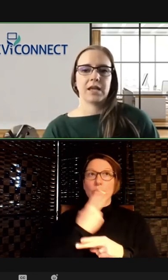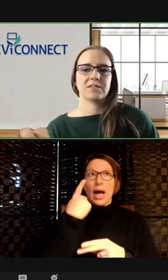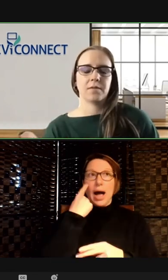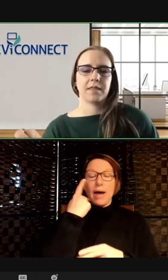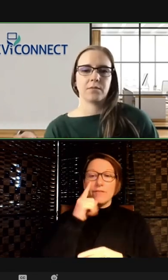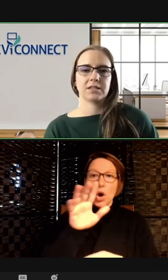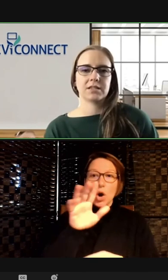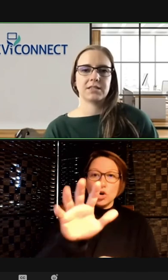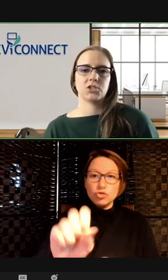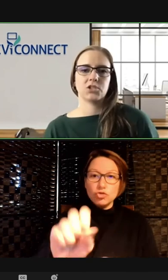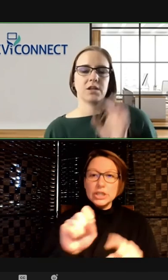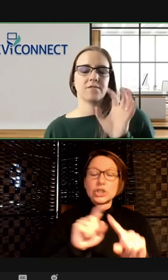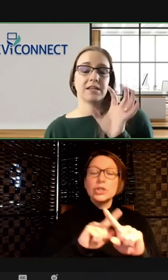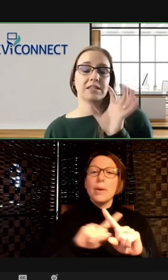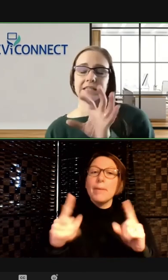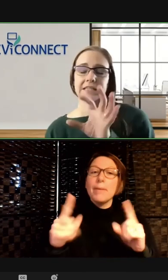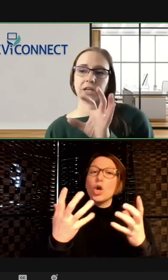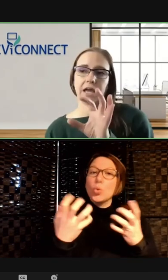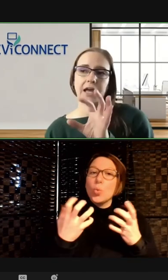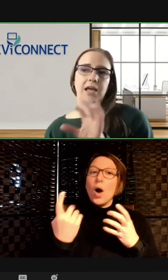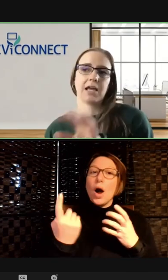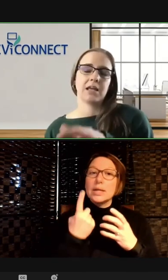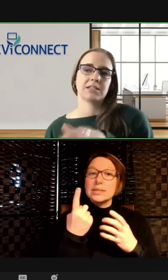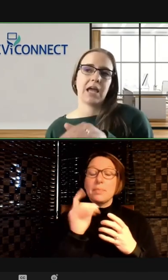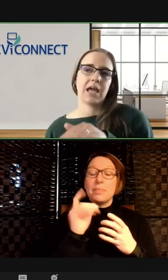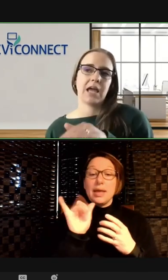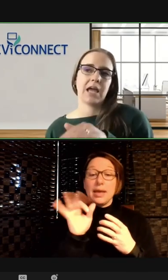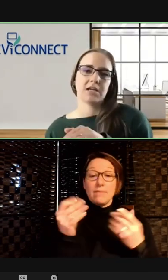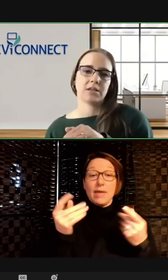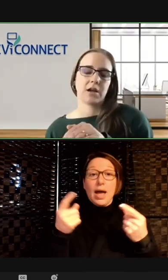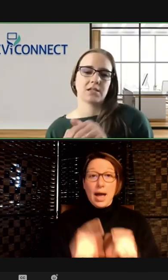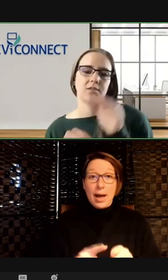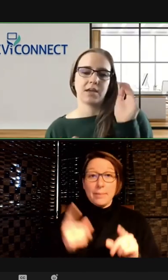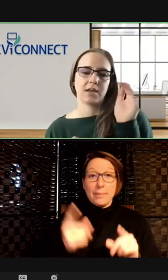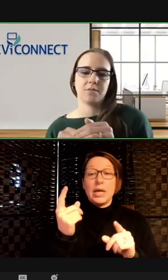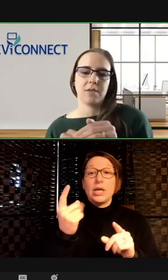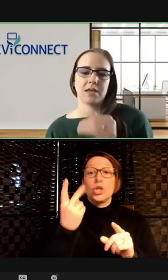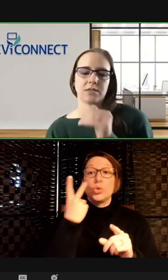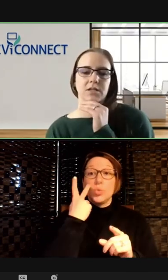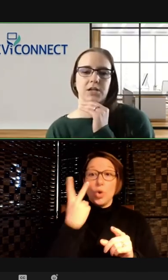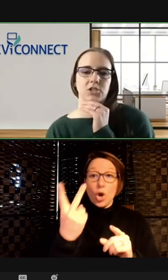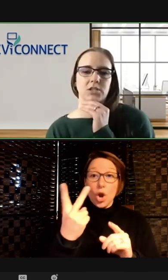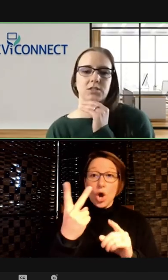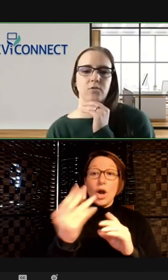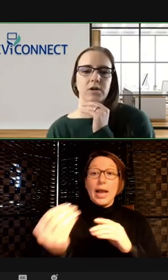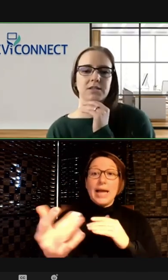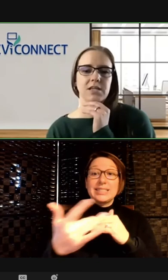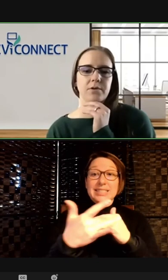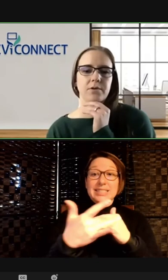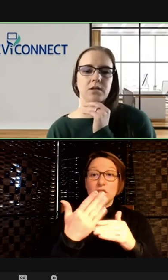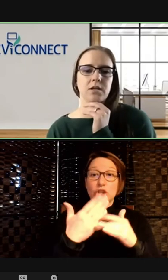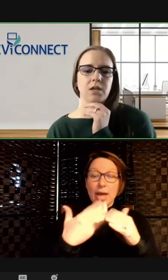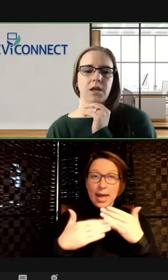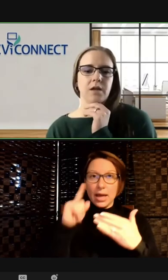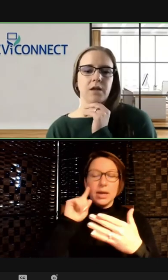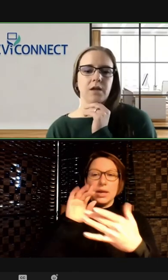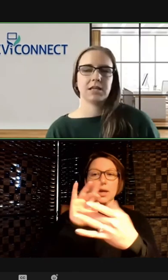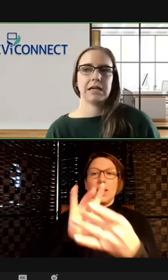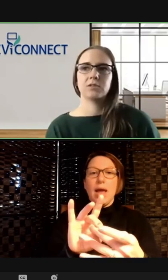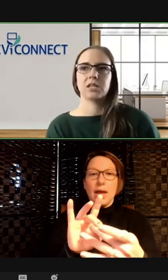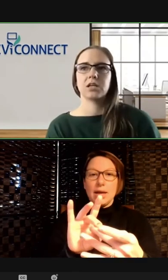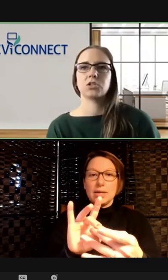you're going to want to have something that would extend, so that if they did look at it and it did happen to hit their hand, so they can kind of make those connections. So for example,